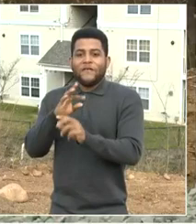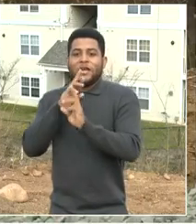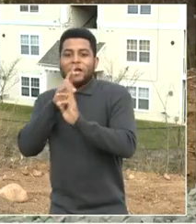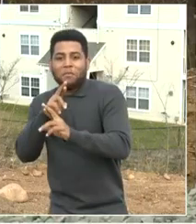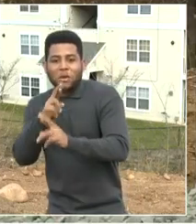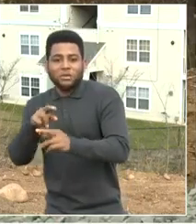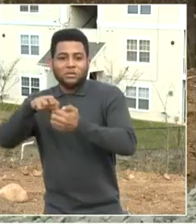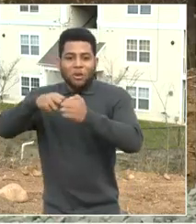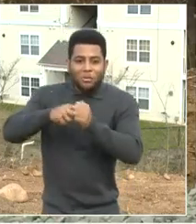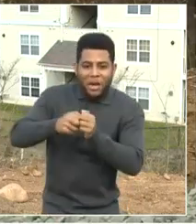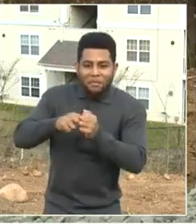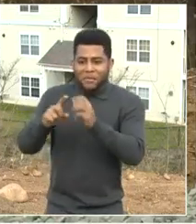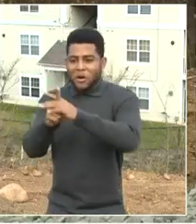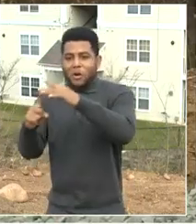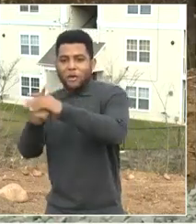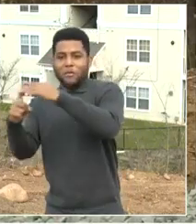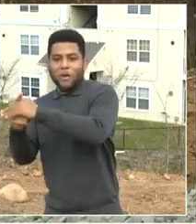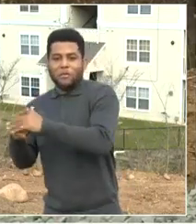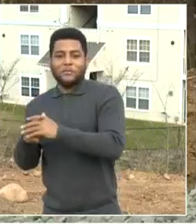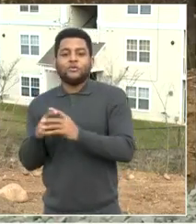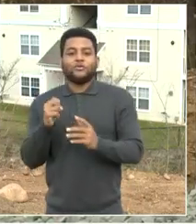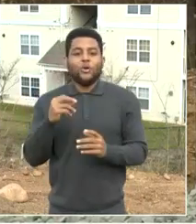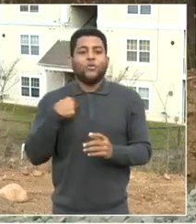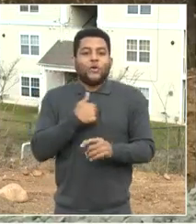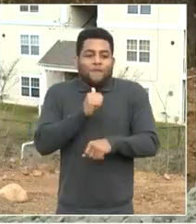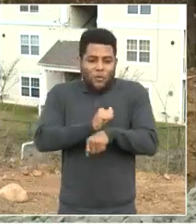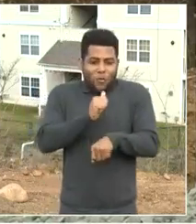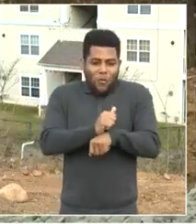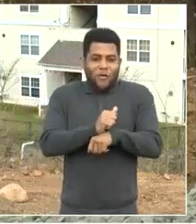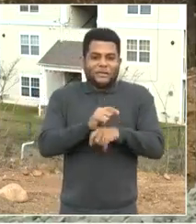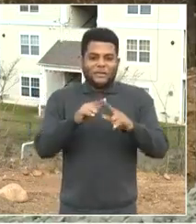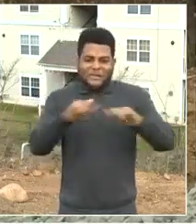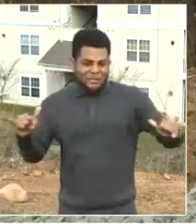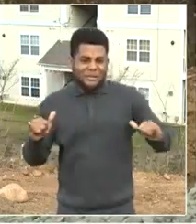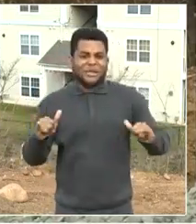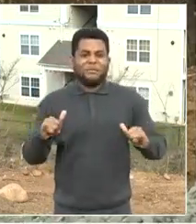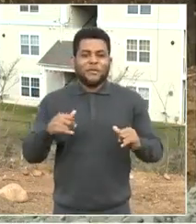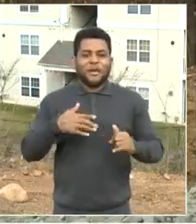city administration. I'm just happy to be a part of it. Thank you very much.